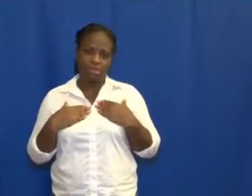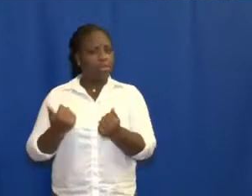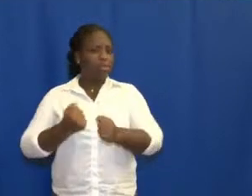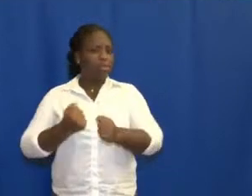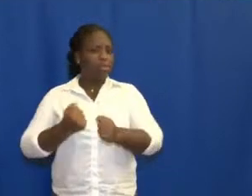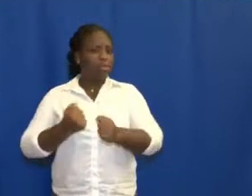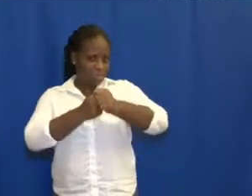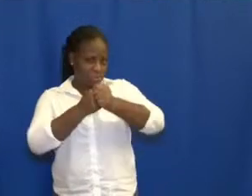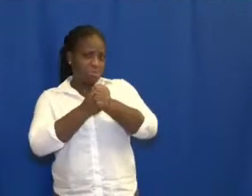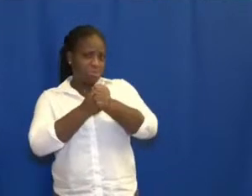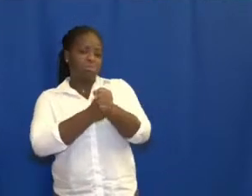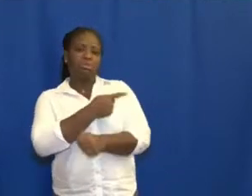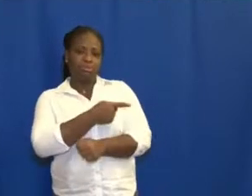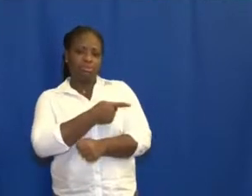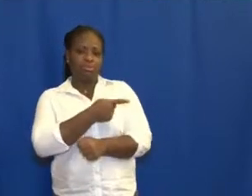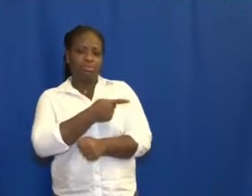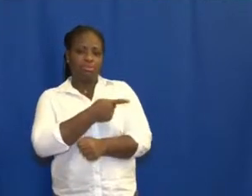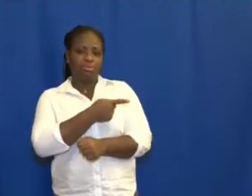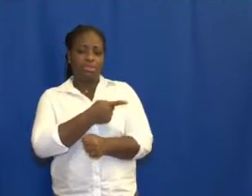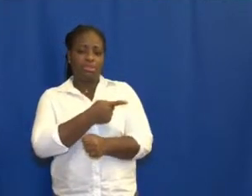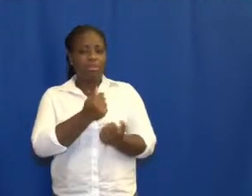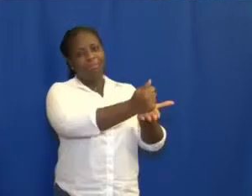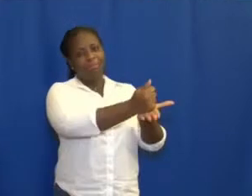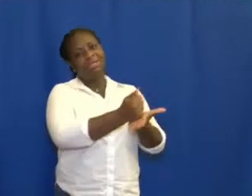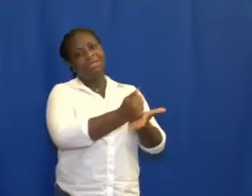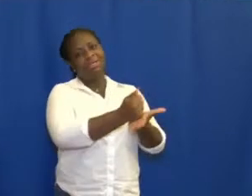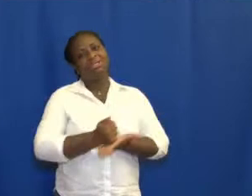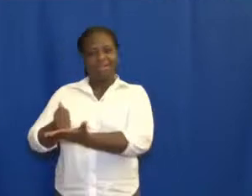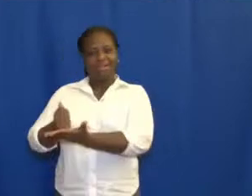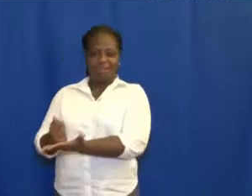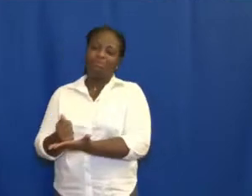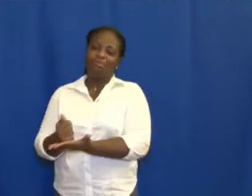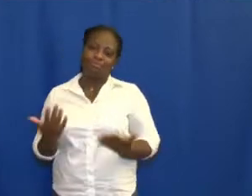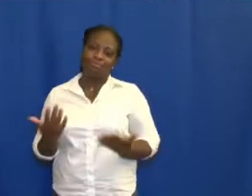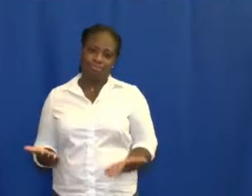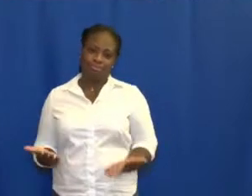m'akyi. Na mommoa me na me nso mentumi mmoa mo.